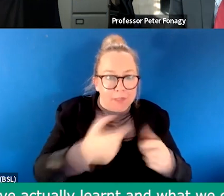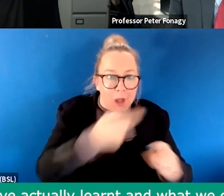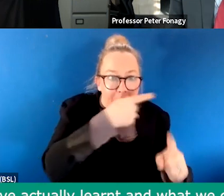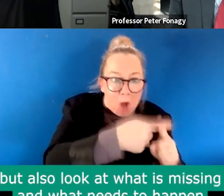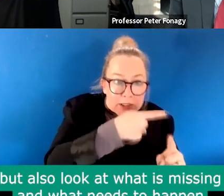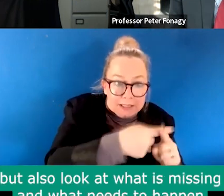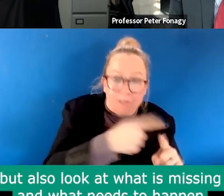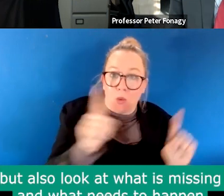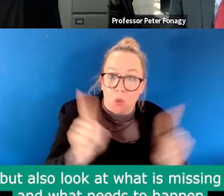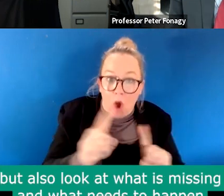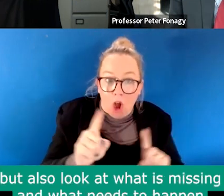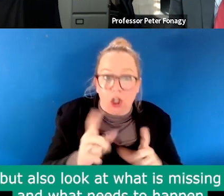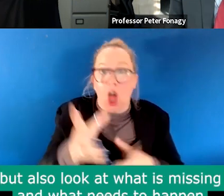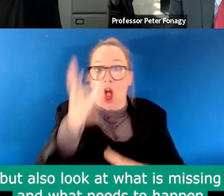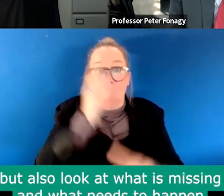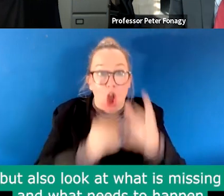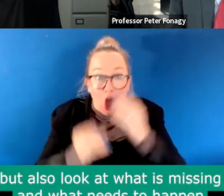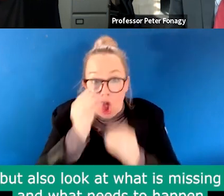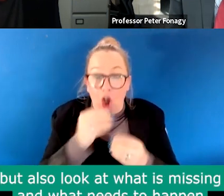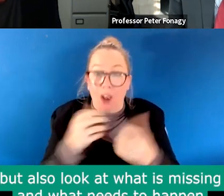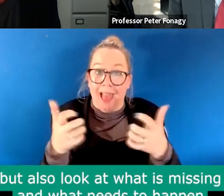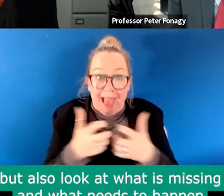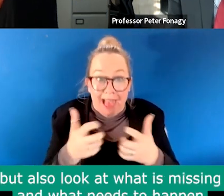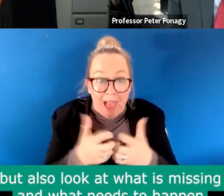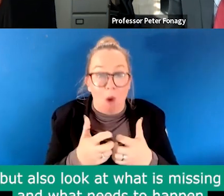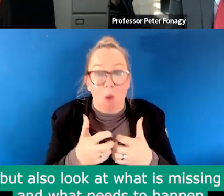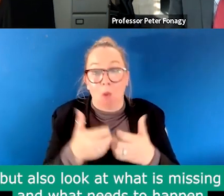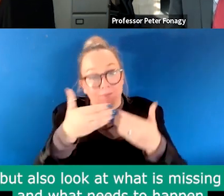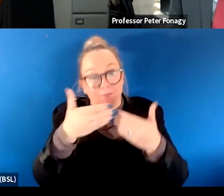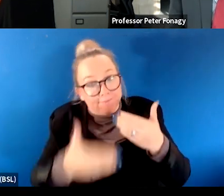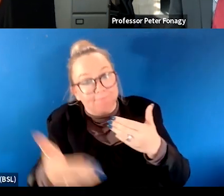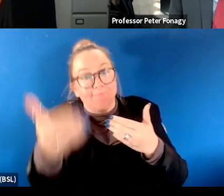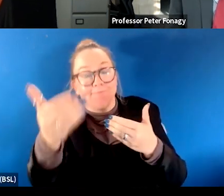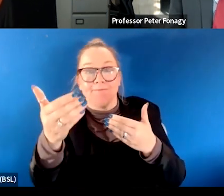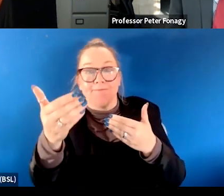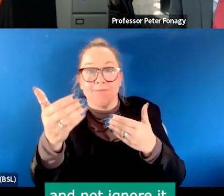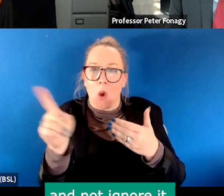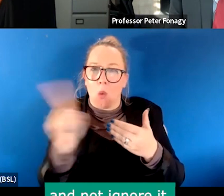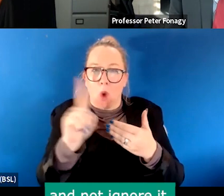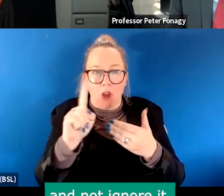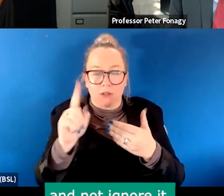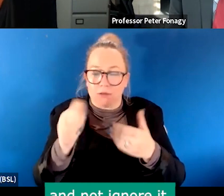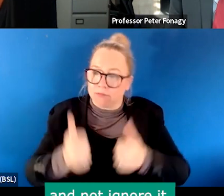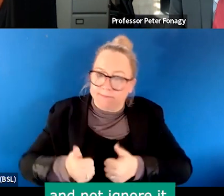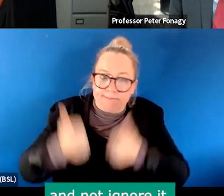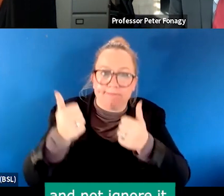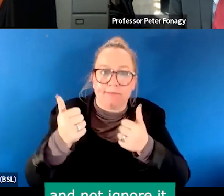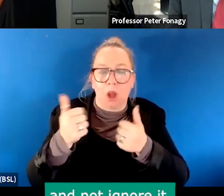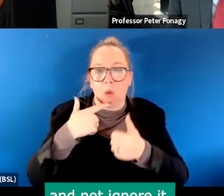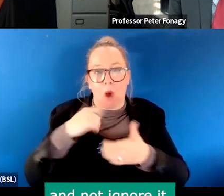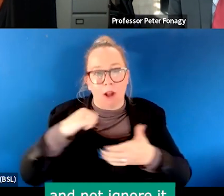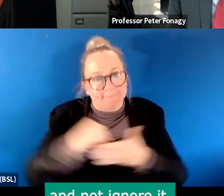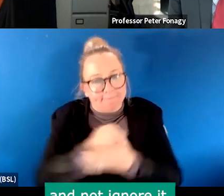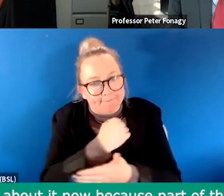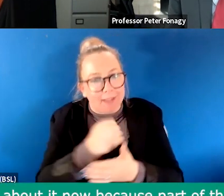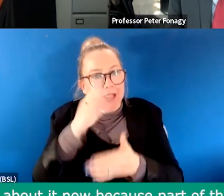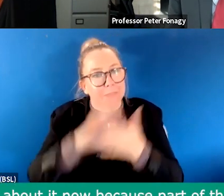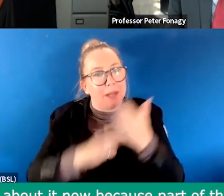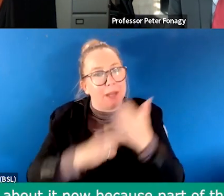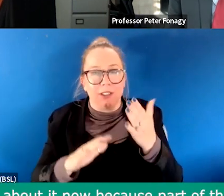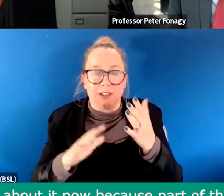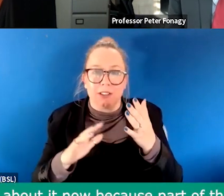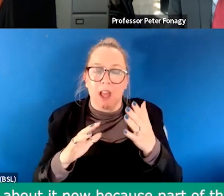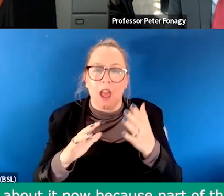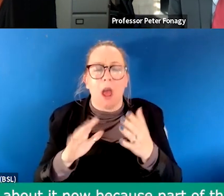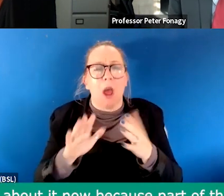do, but also look at what is missing and what needs to happen. And not ignore it,